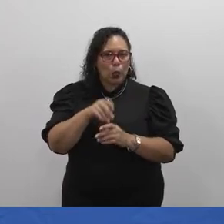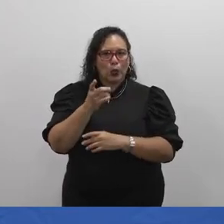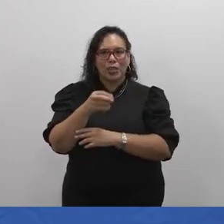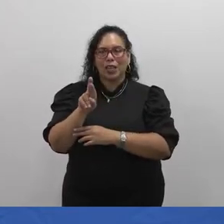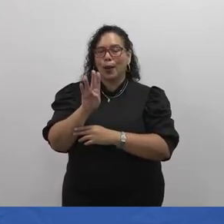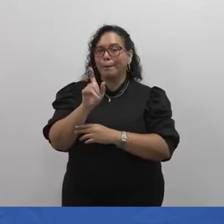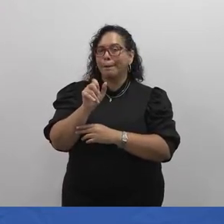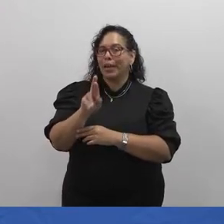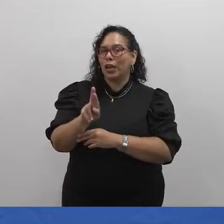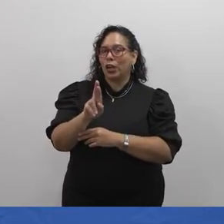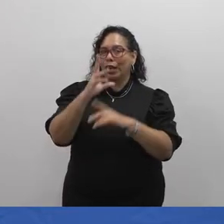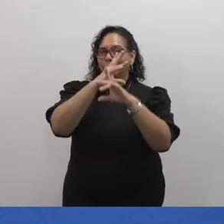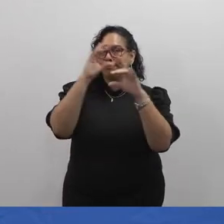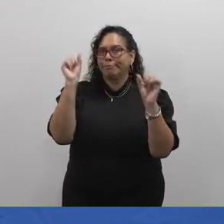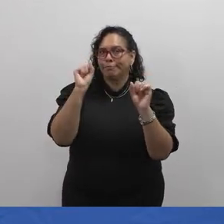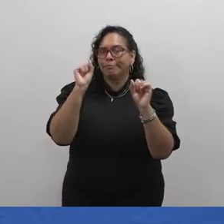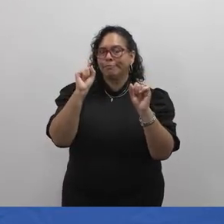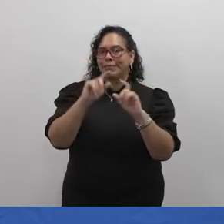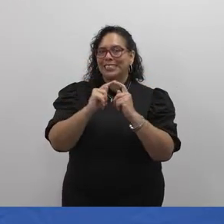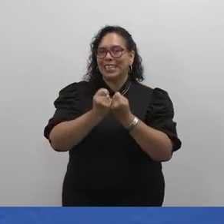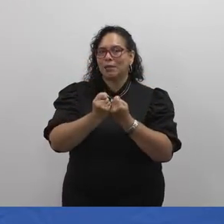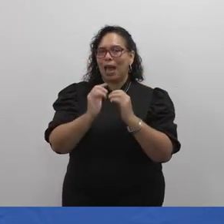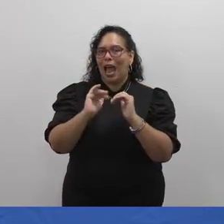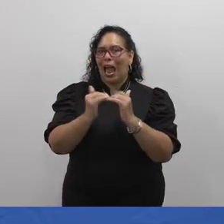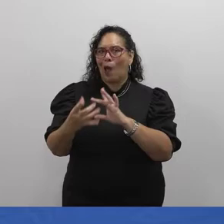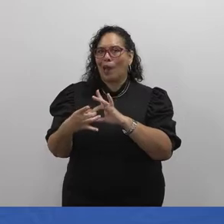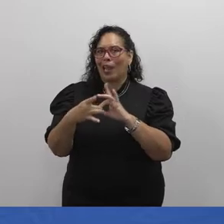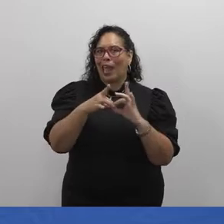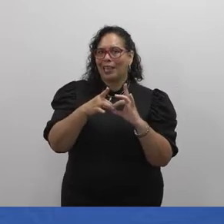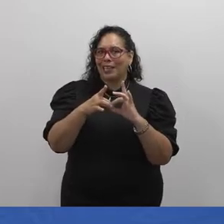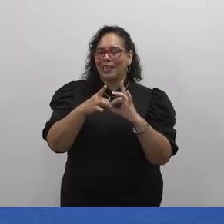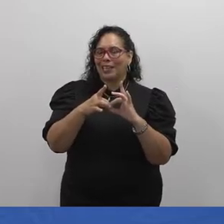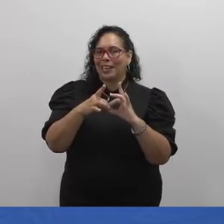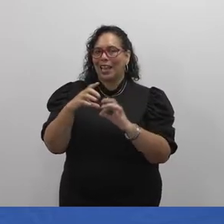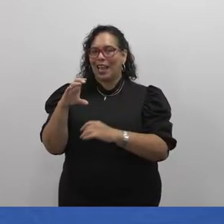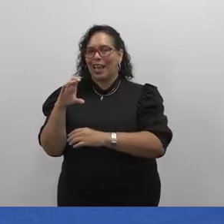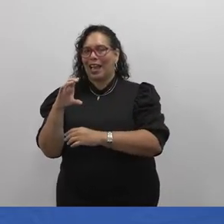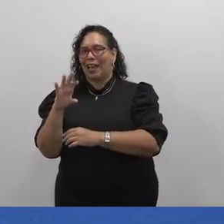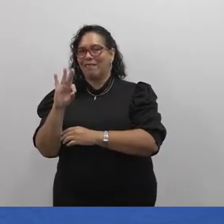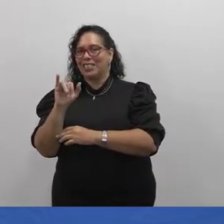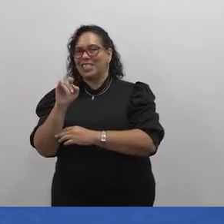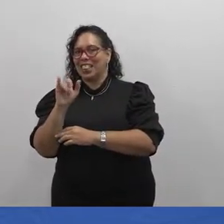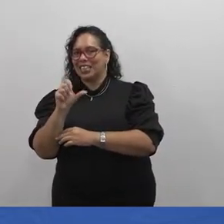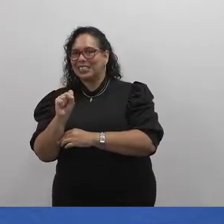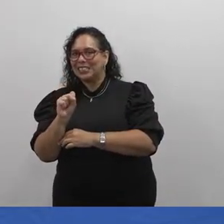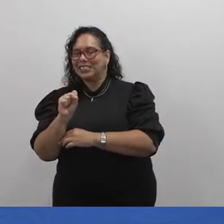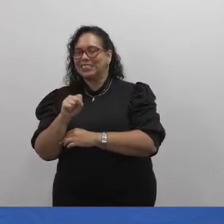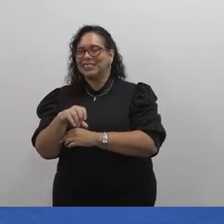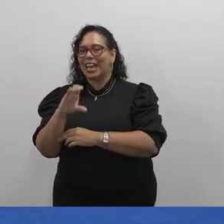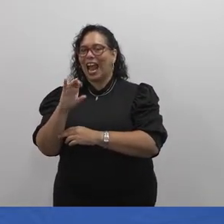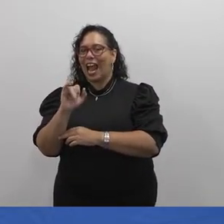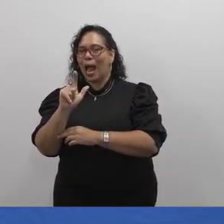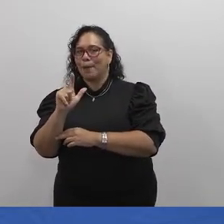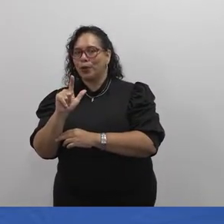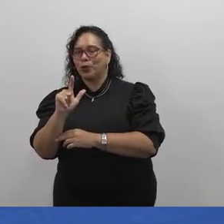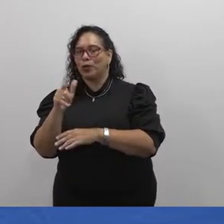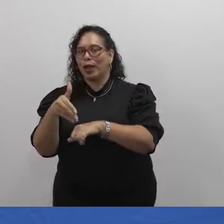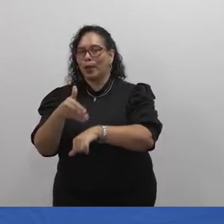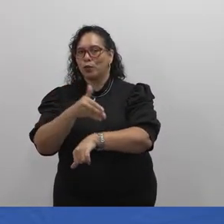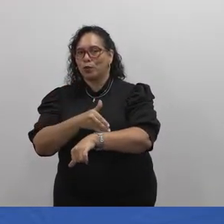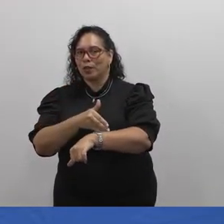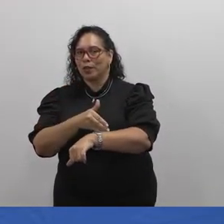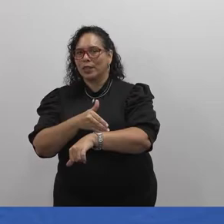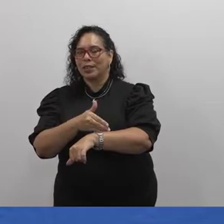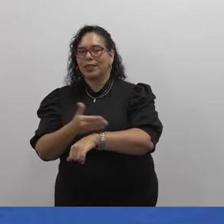team, on how closely connected our facilities and capital improvements are to meeting the